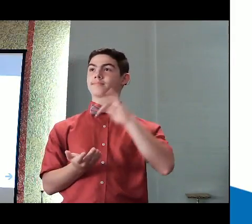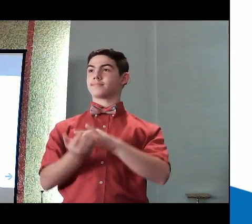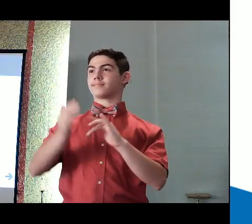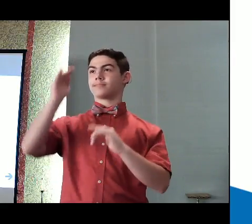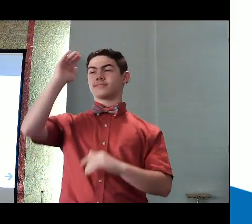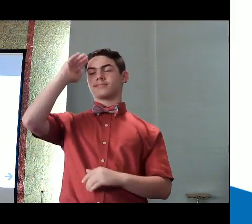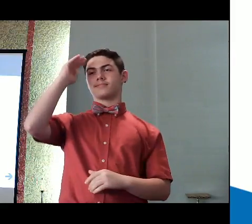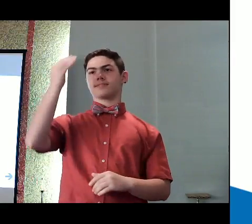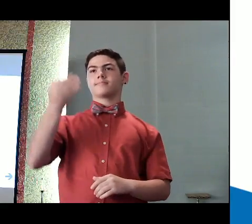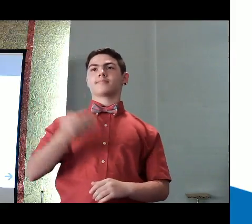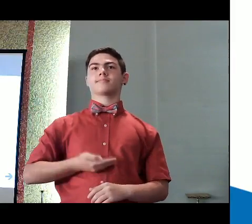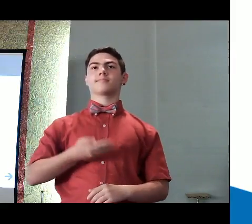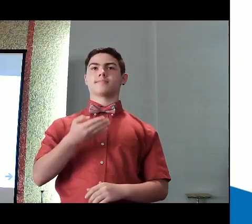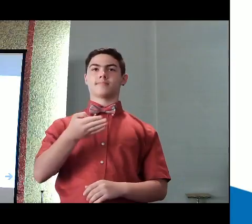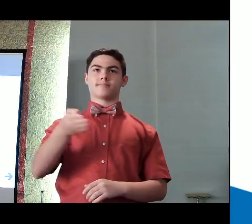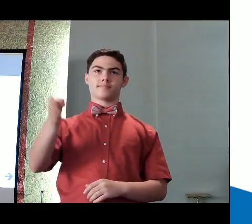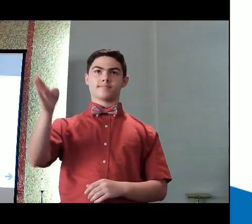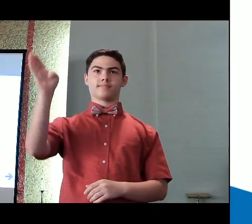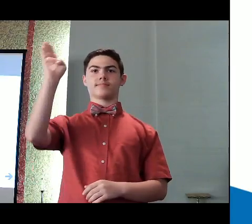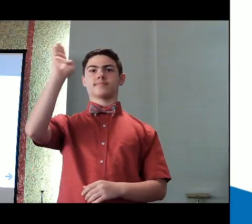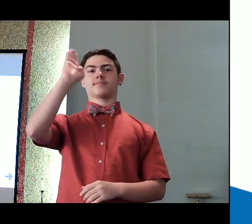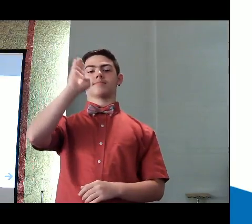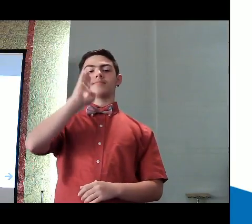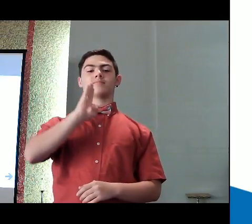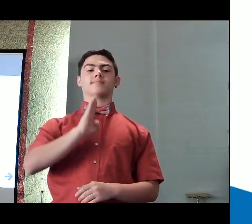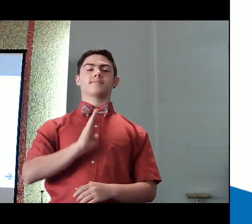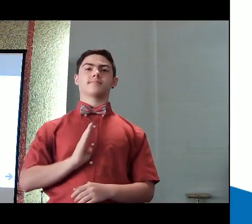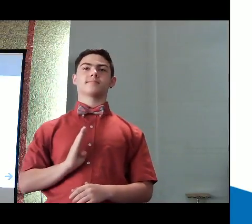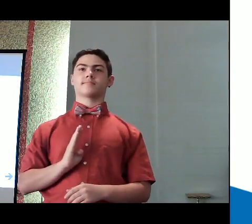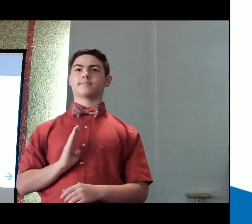up, Jesus, Son of